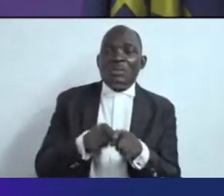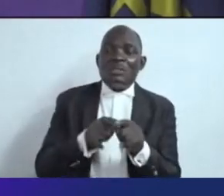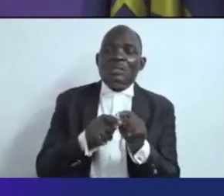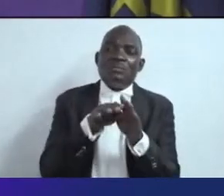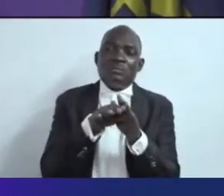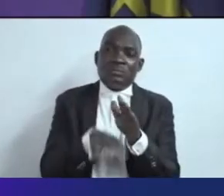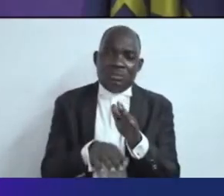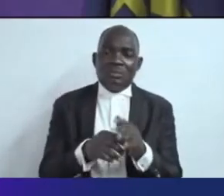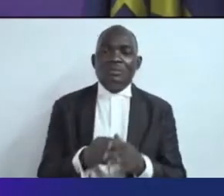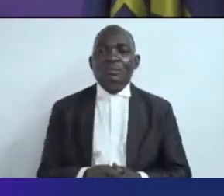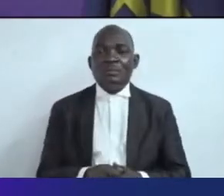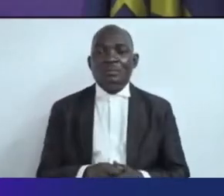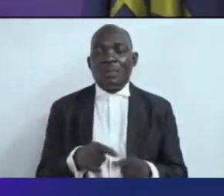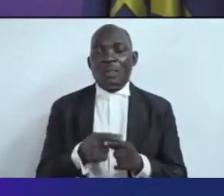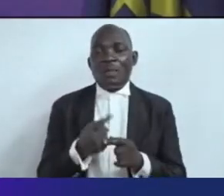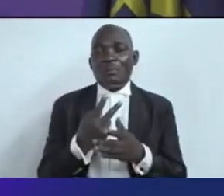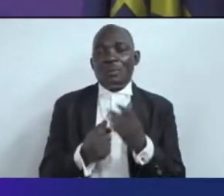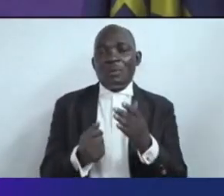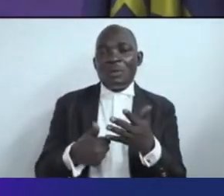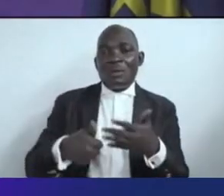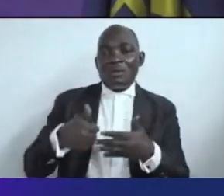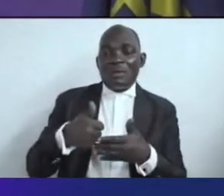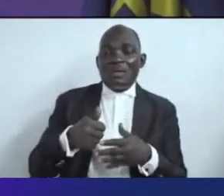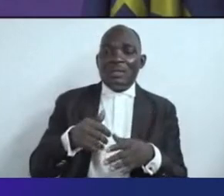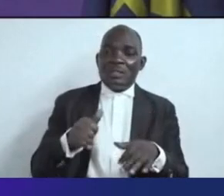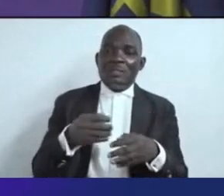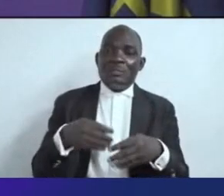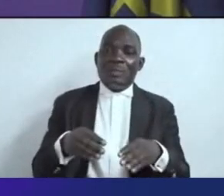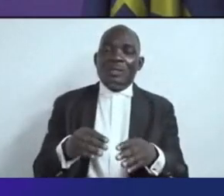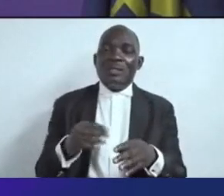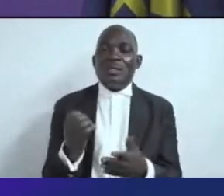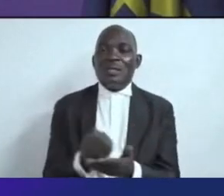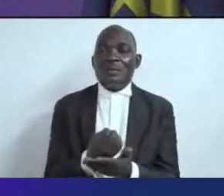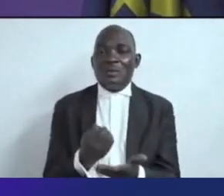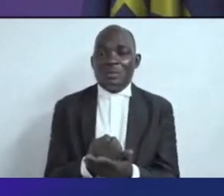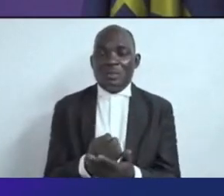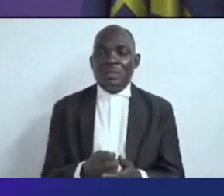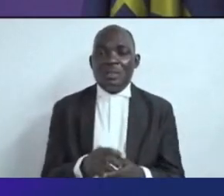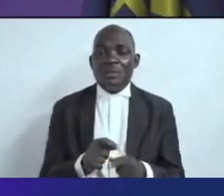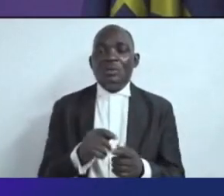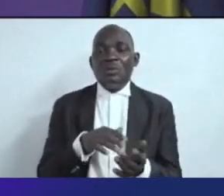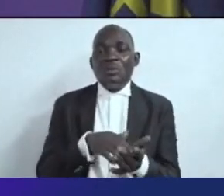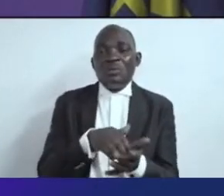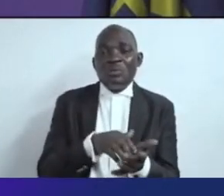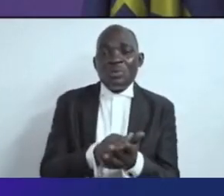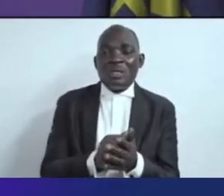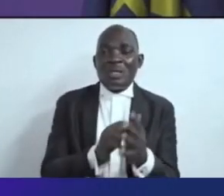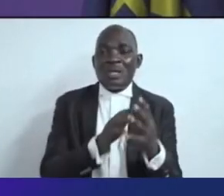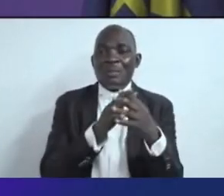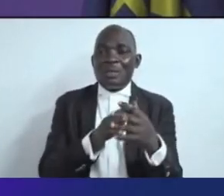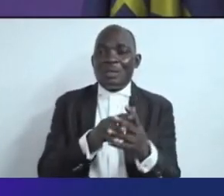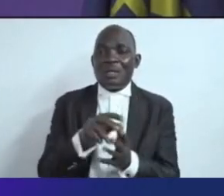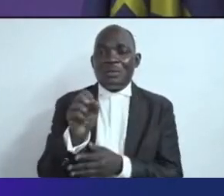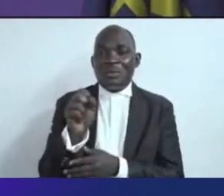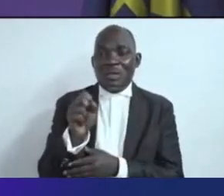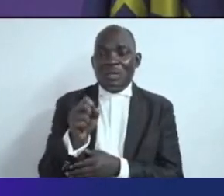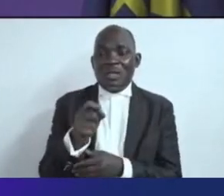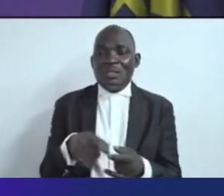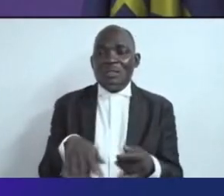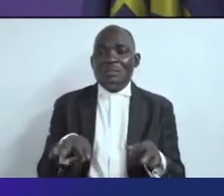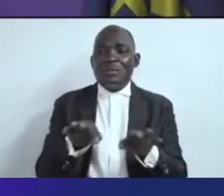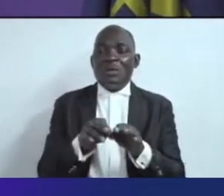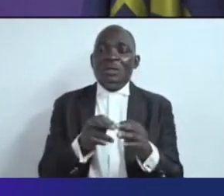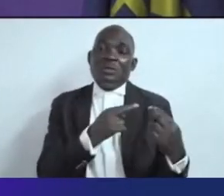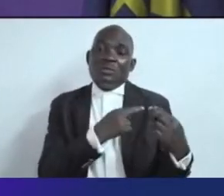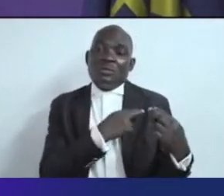declined in both advanced and emerging market economies, with the weakening US dollar playing a crucial role